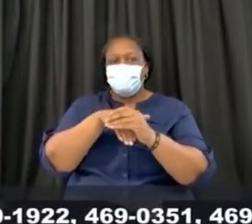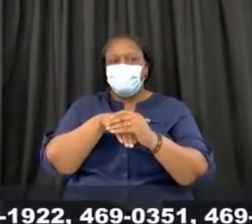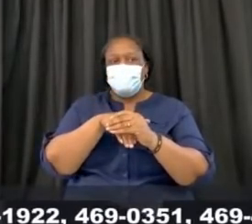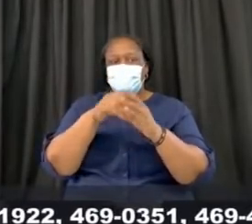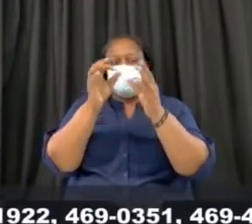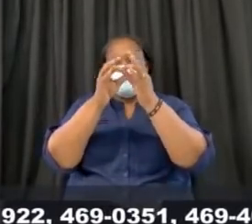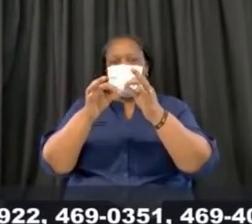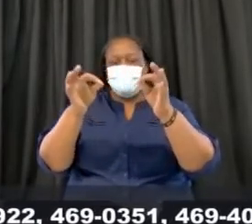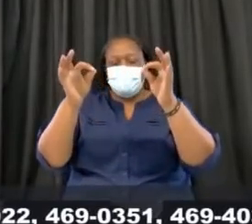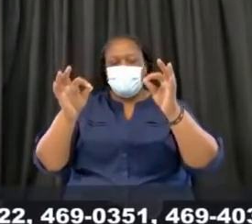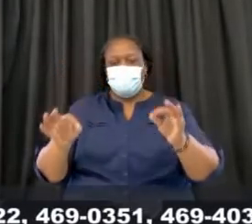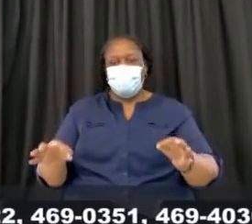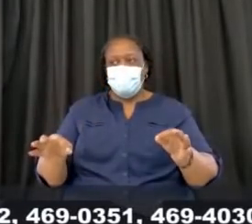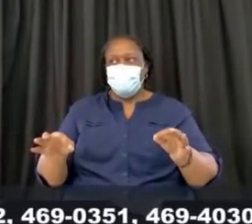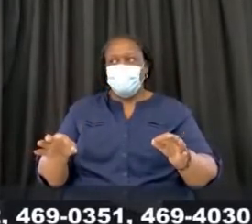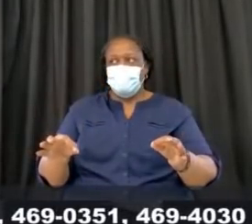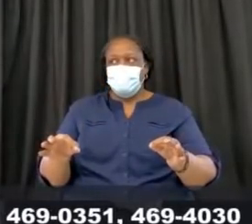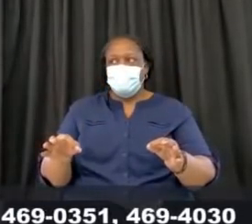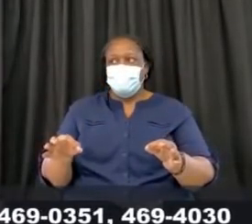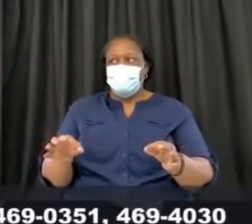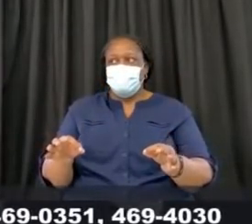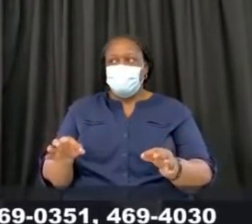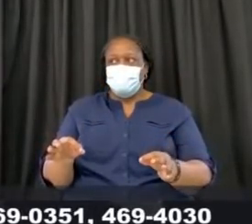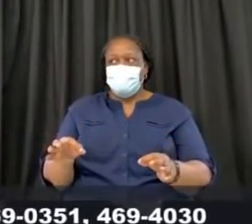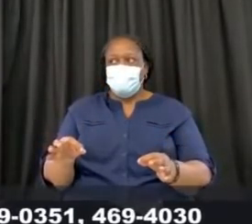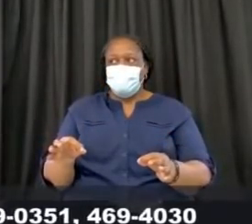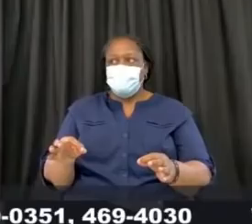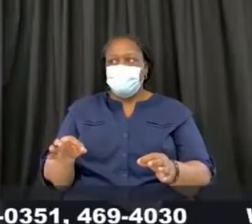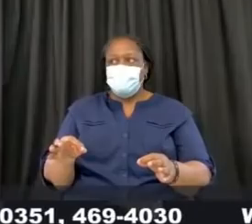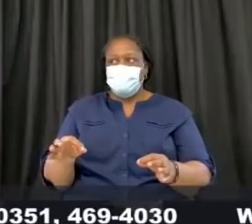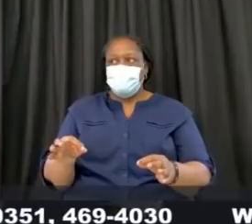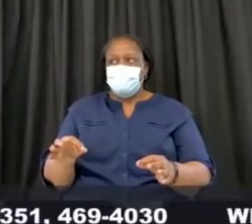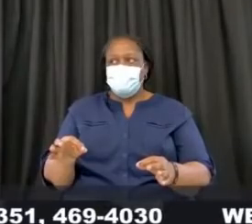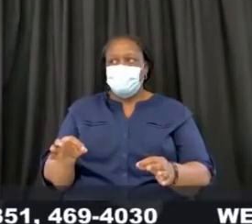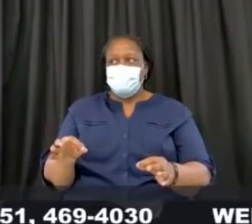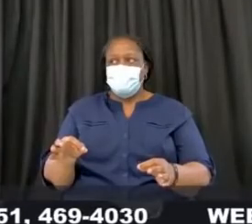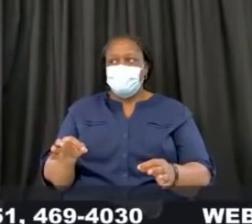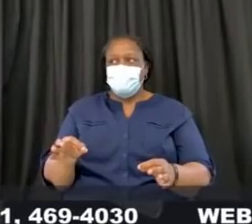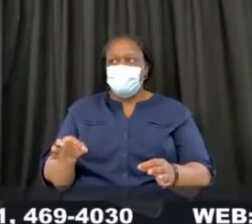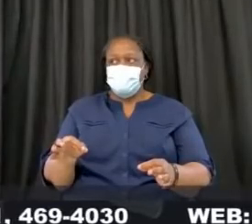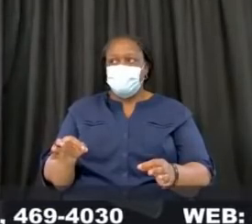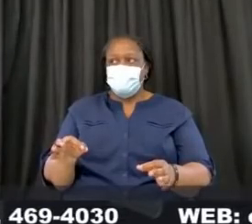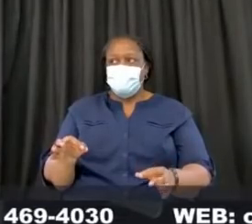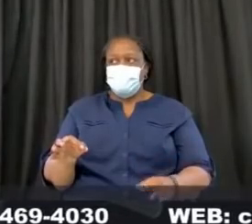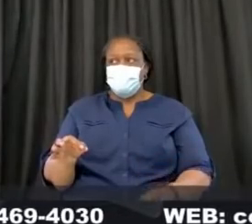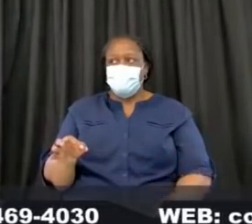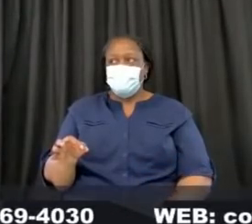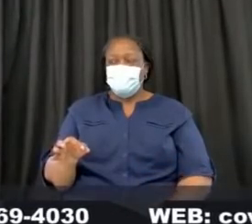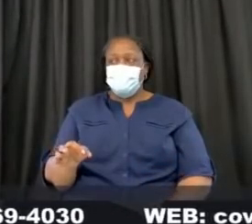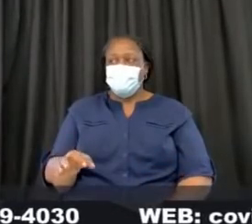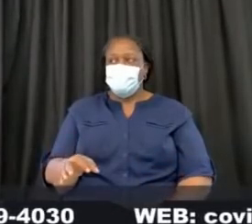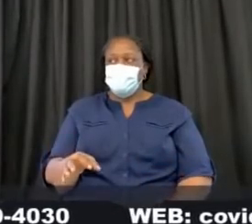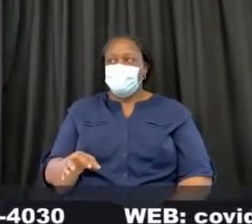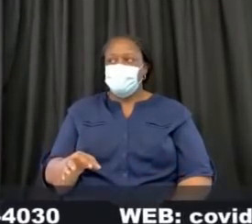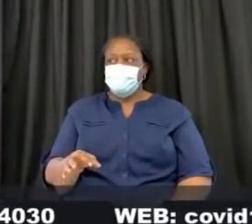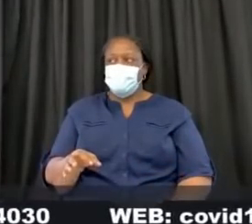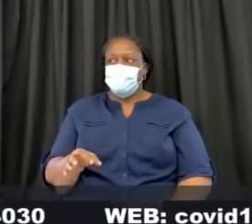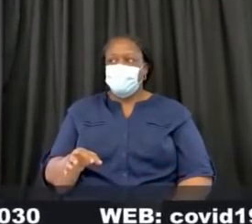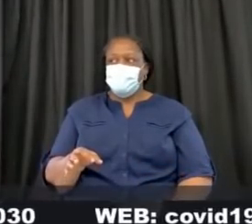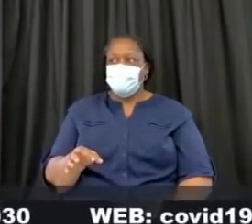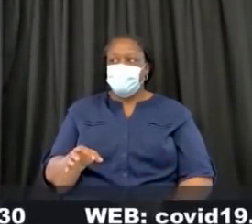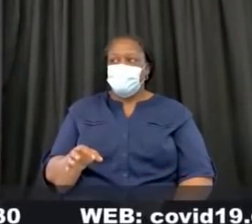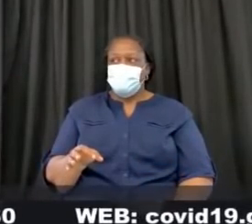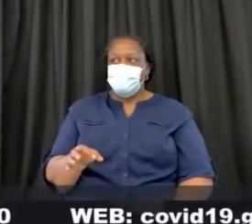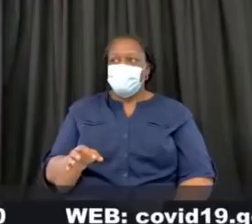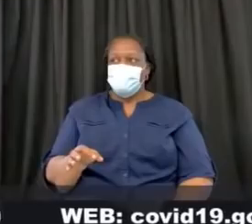Are there any checks that can be suggested to aid mothers to identify if their children